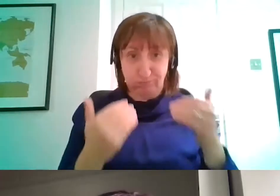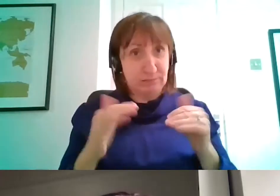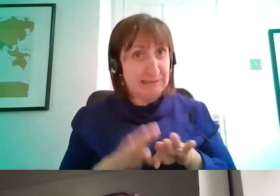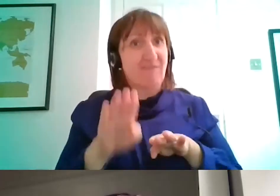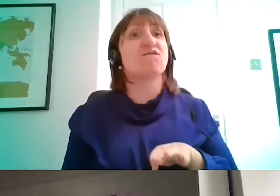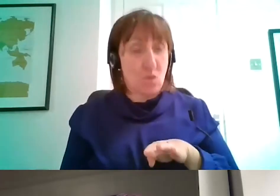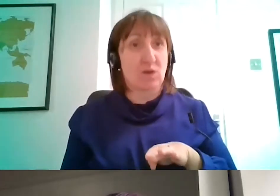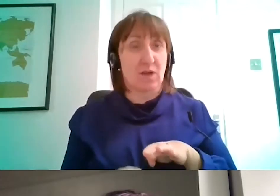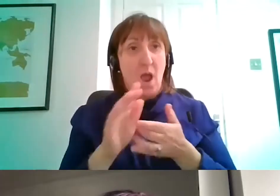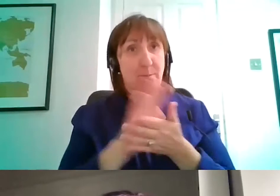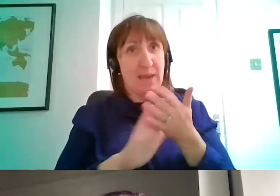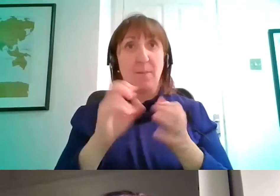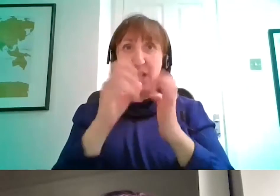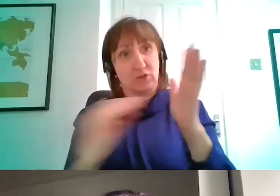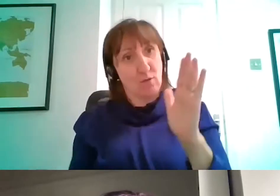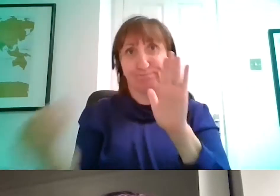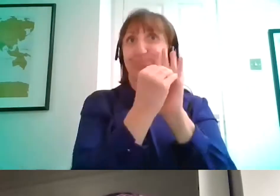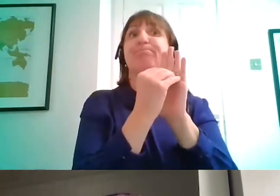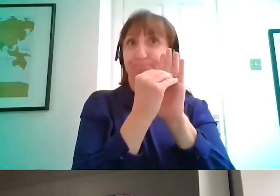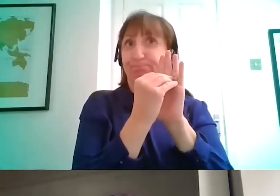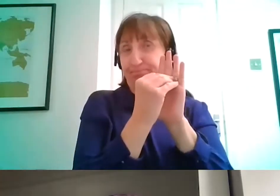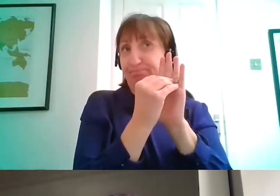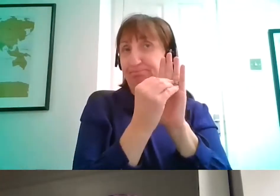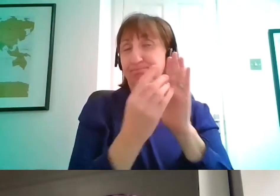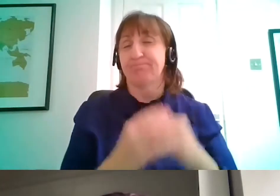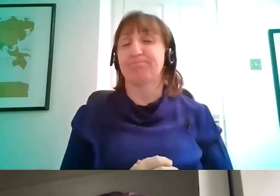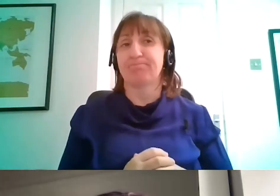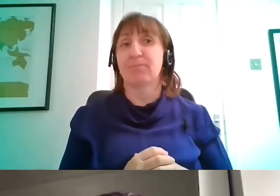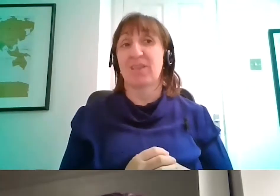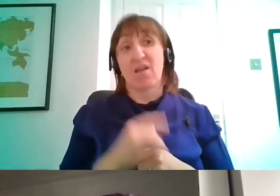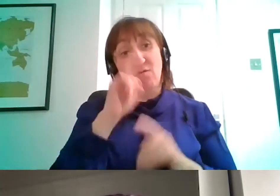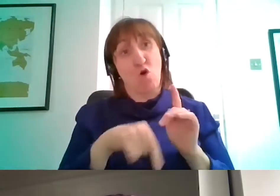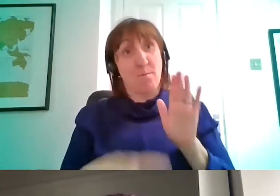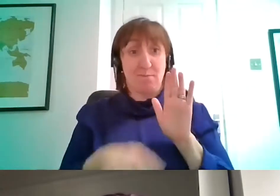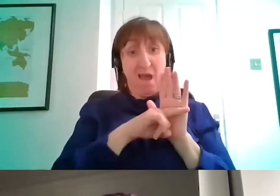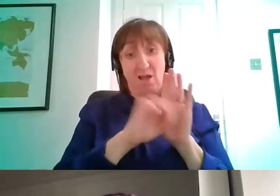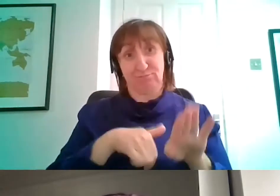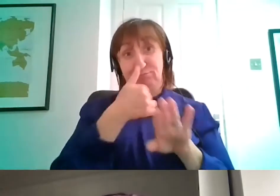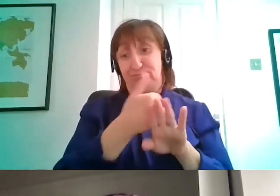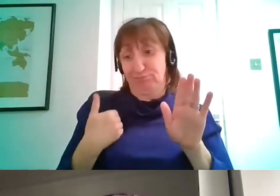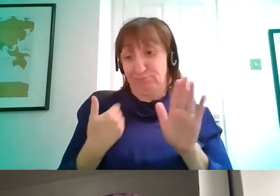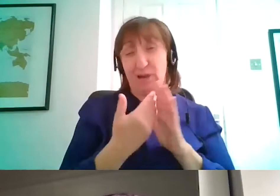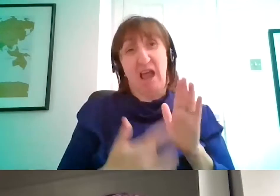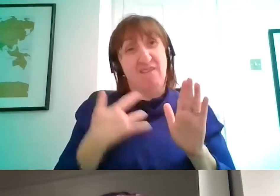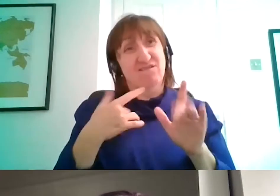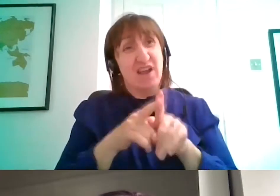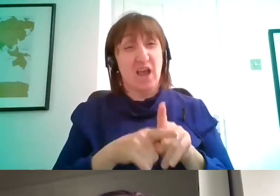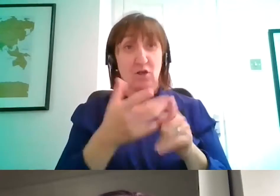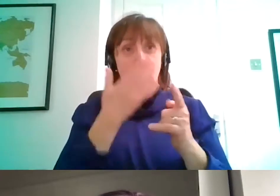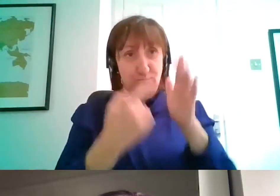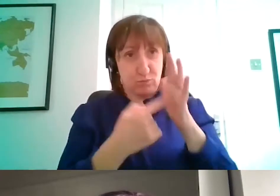put BSL on the map, as it were. And from that, I think it's very much about